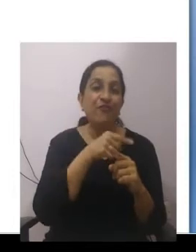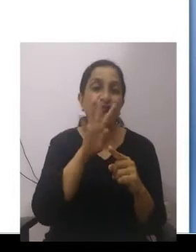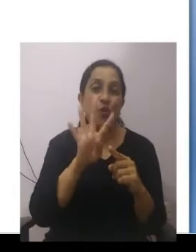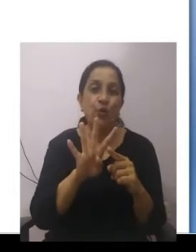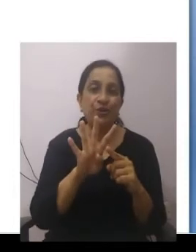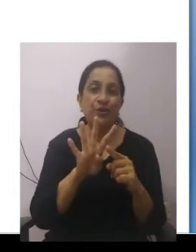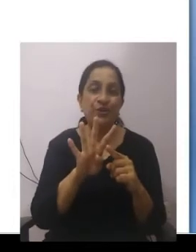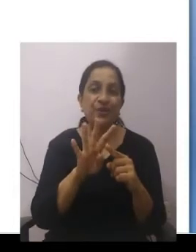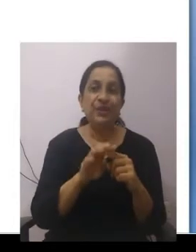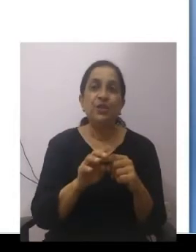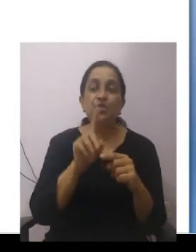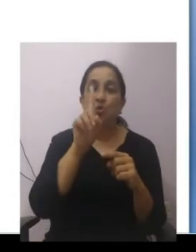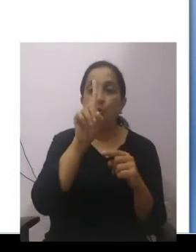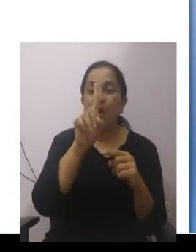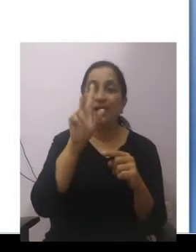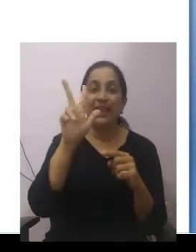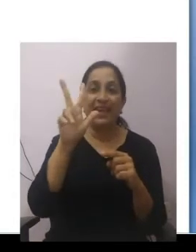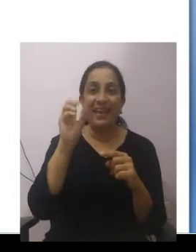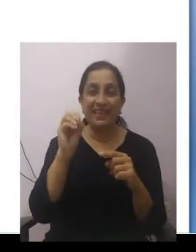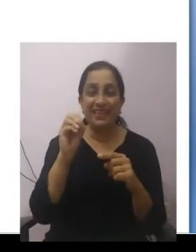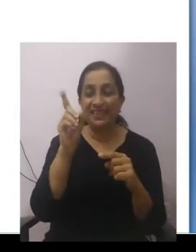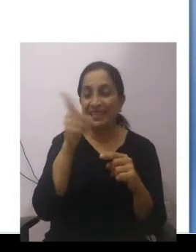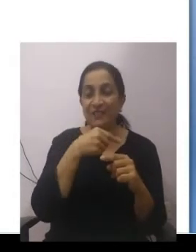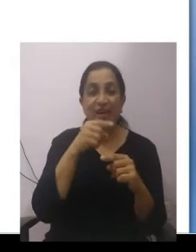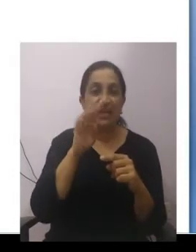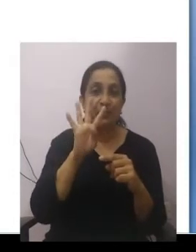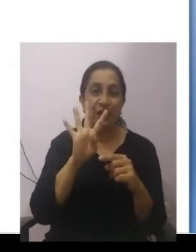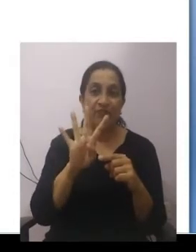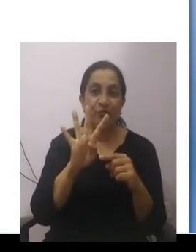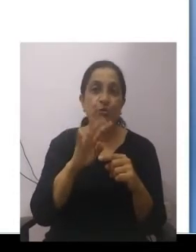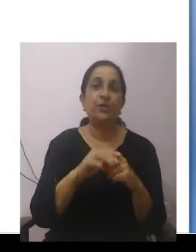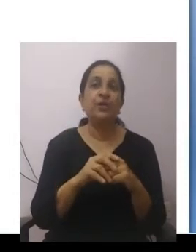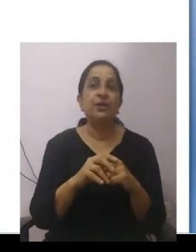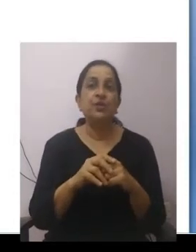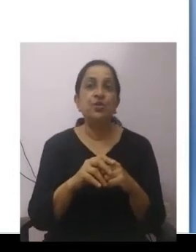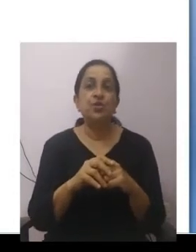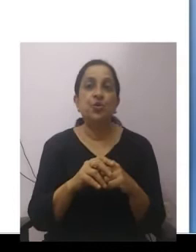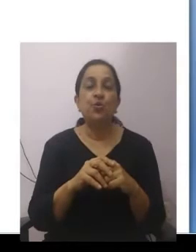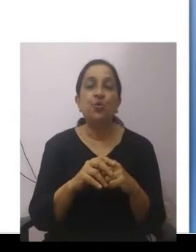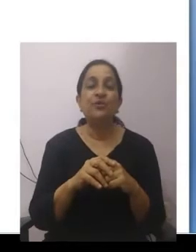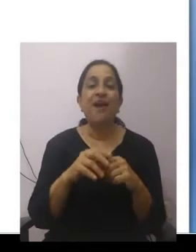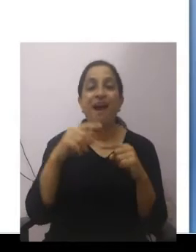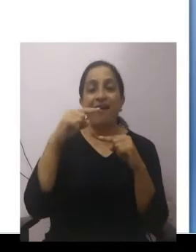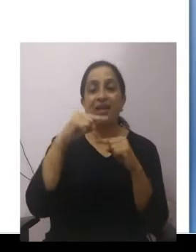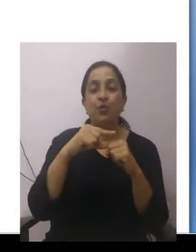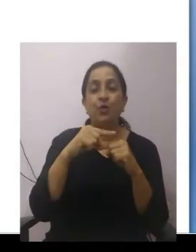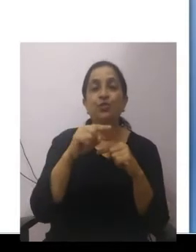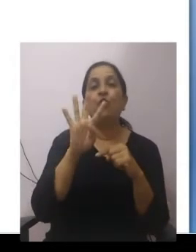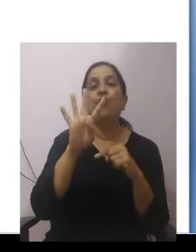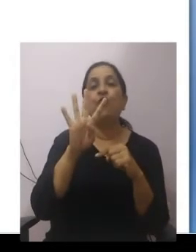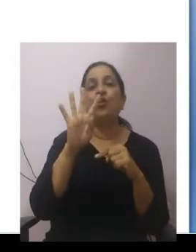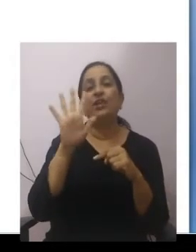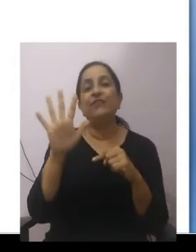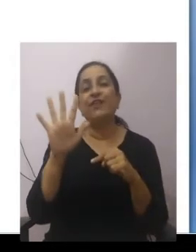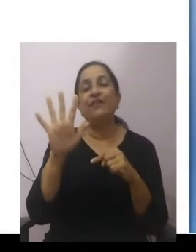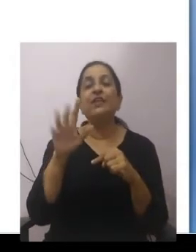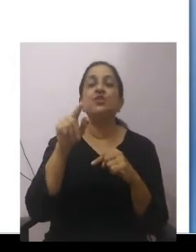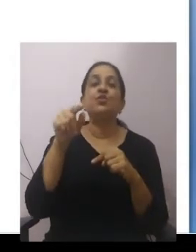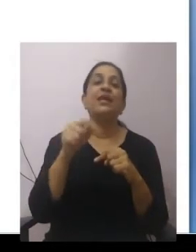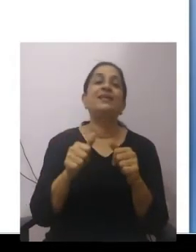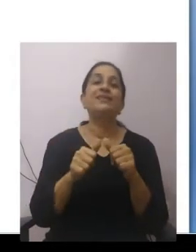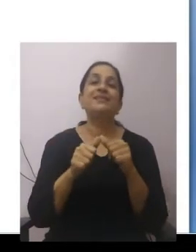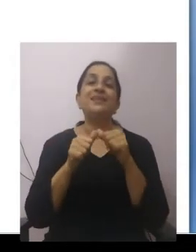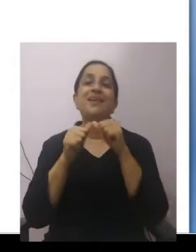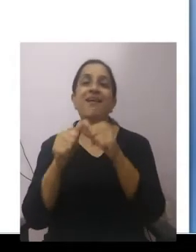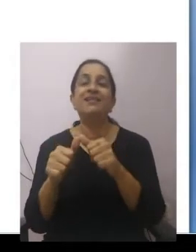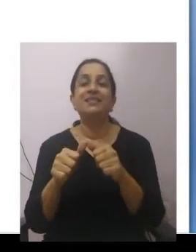become 180 divided by 4. So if you cut it, it will be 45 degrees.